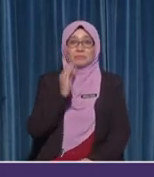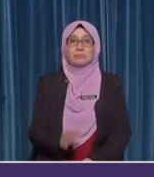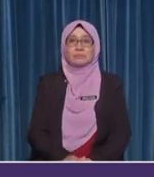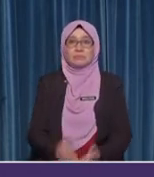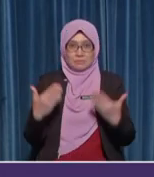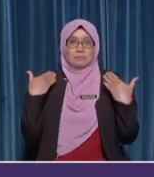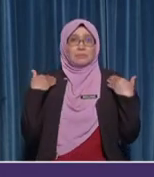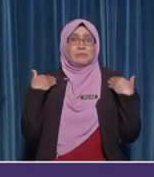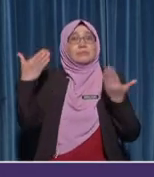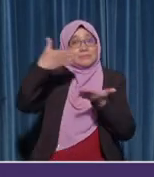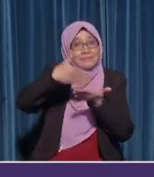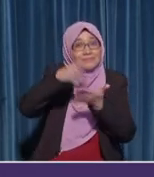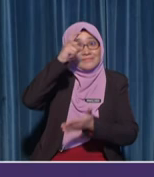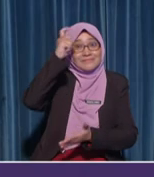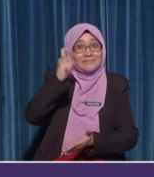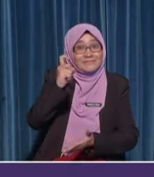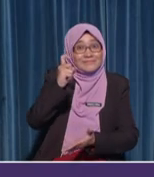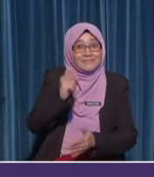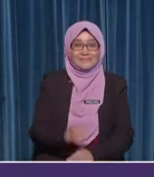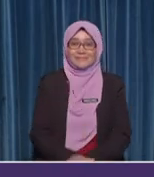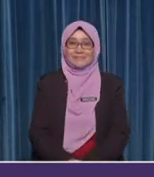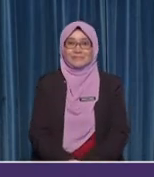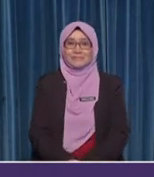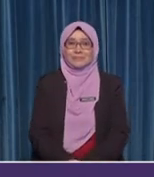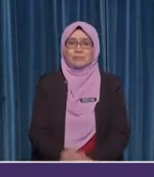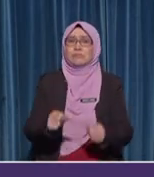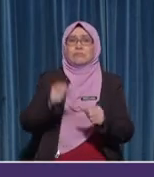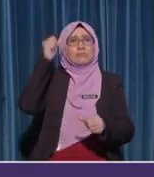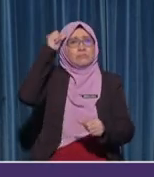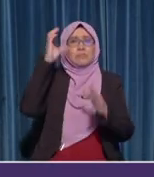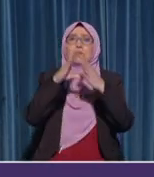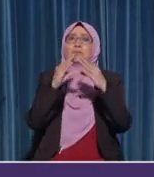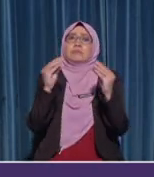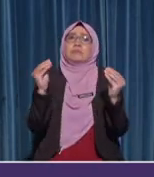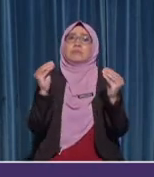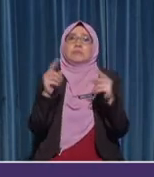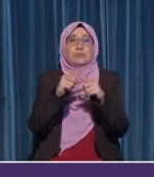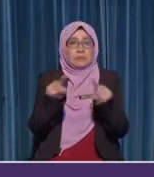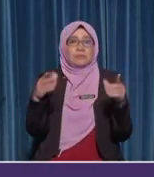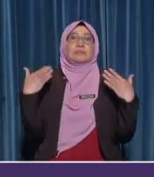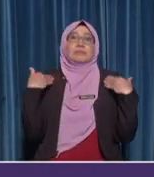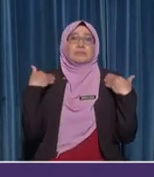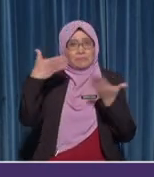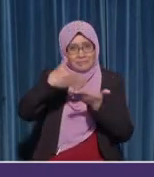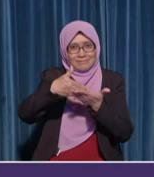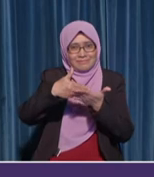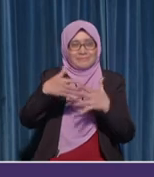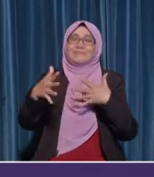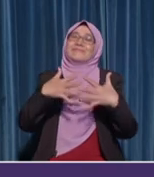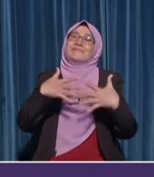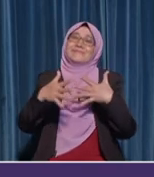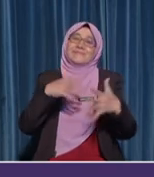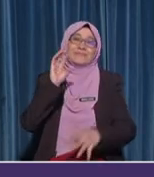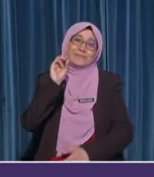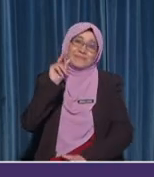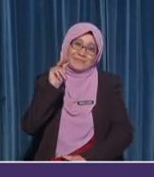There is another question apparently. I thought we have done all the